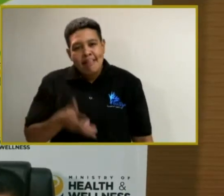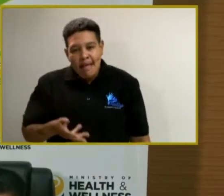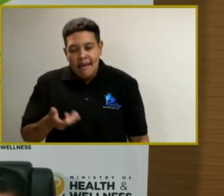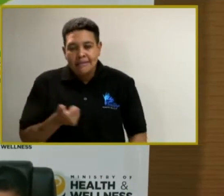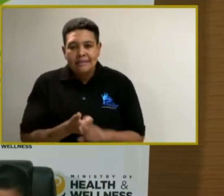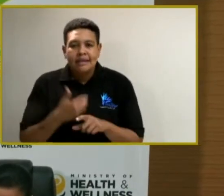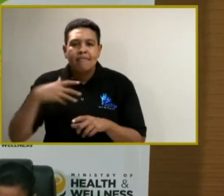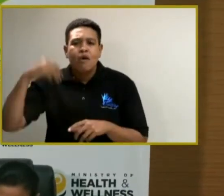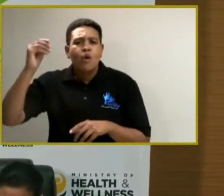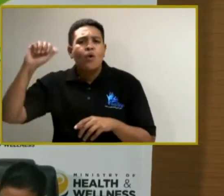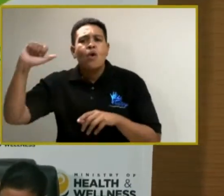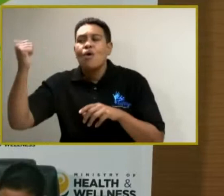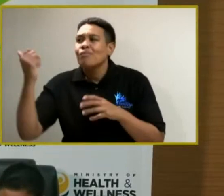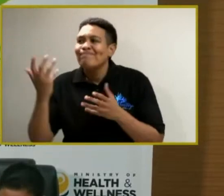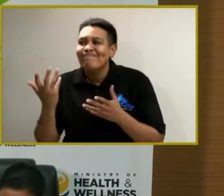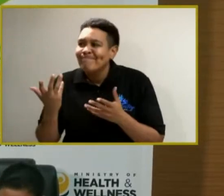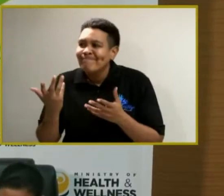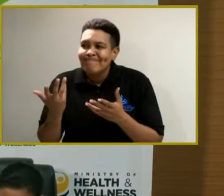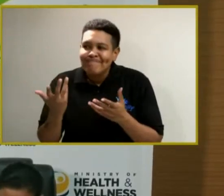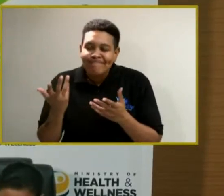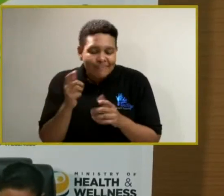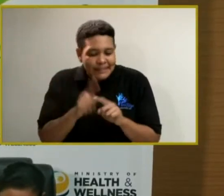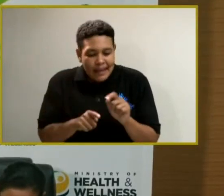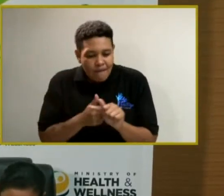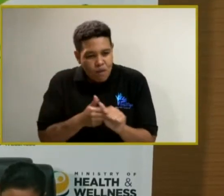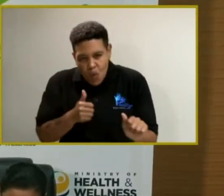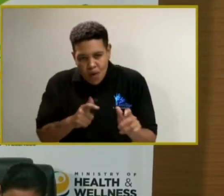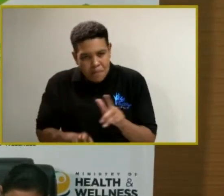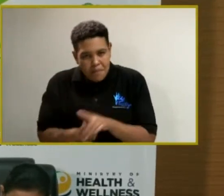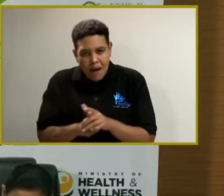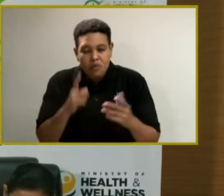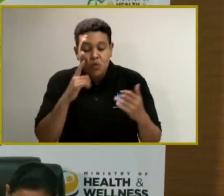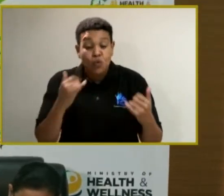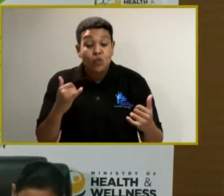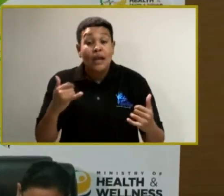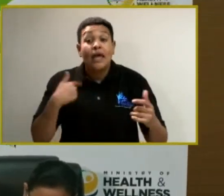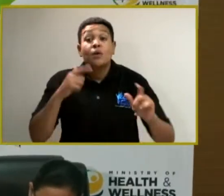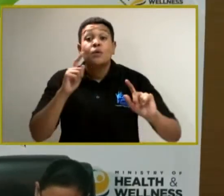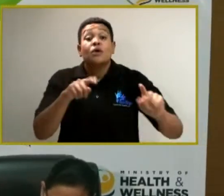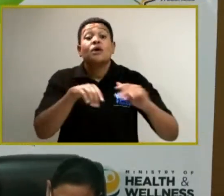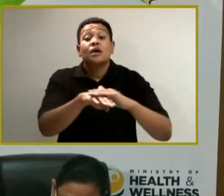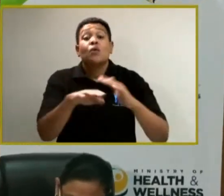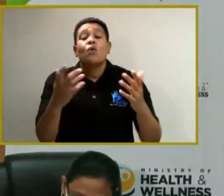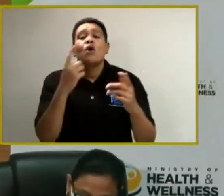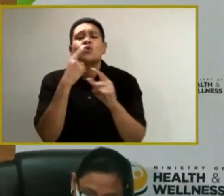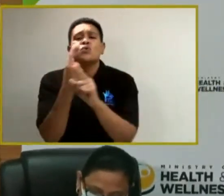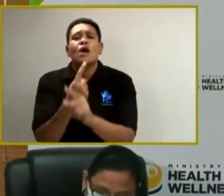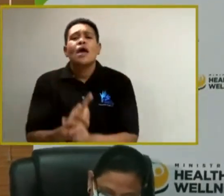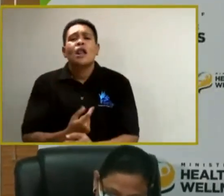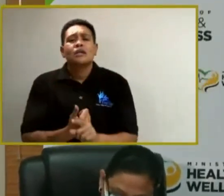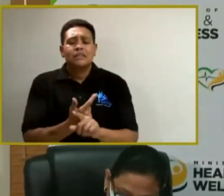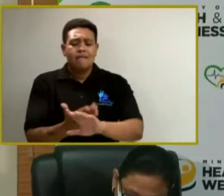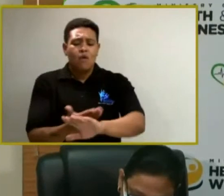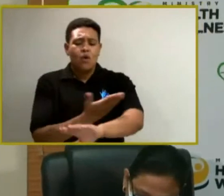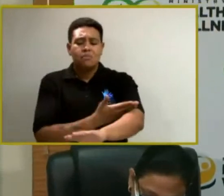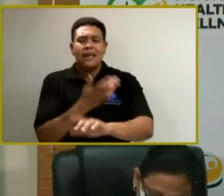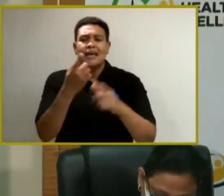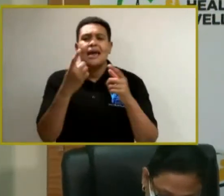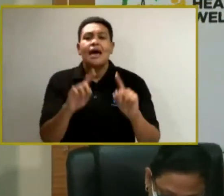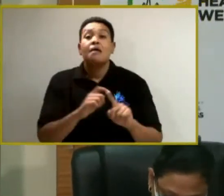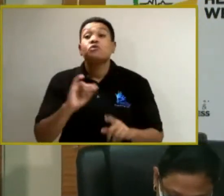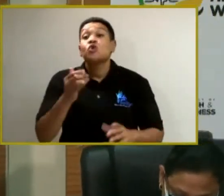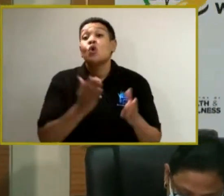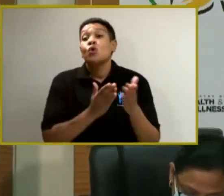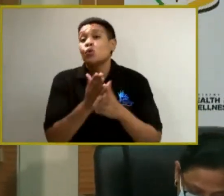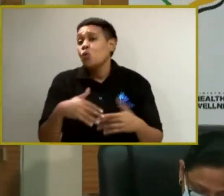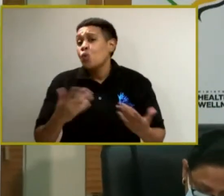out unavoidably. All right, so today we're going to go into the regular updates. Just by way